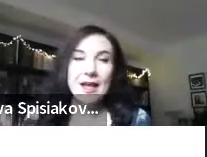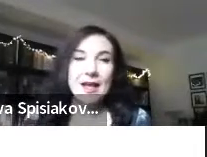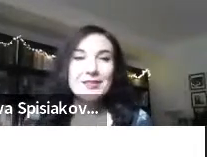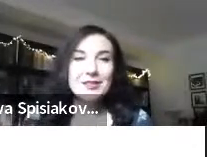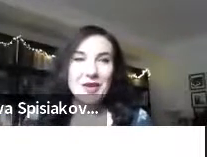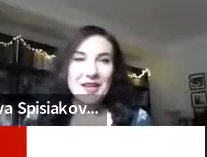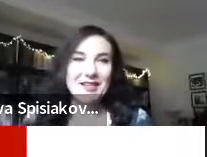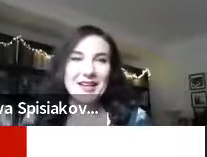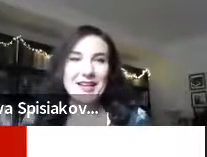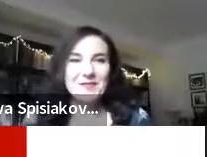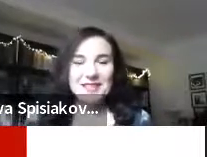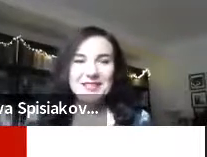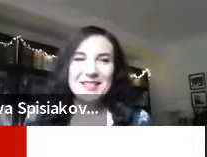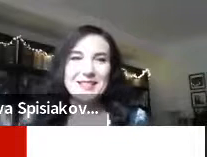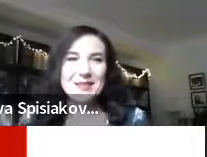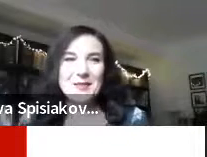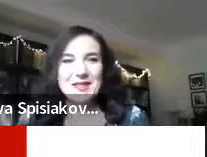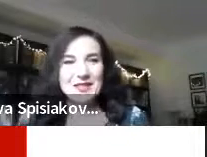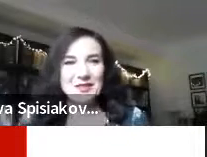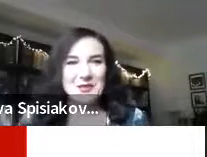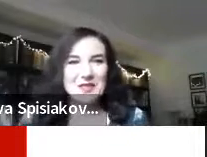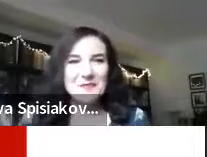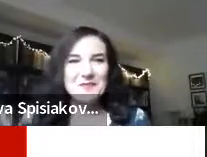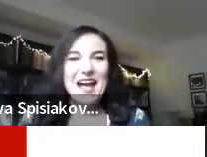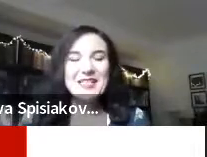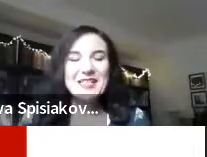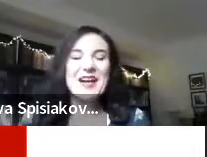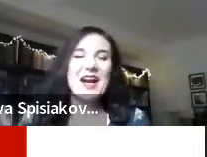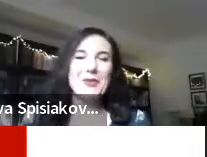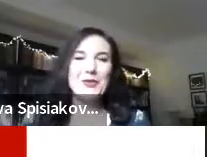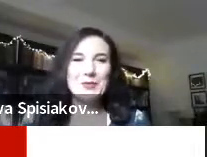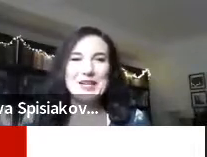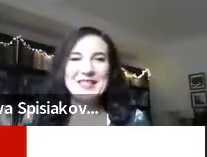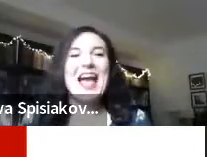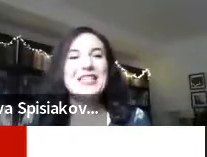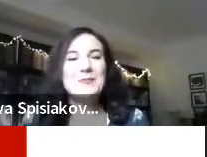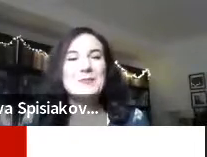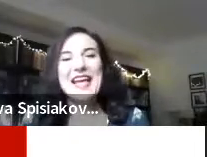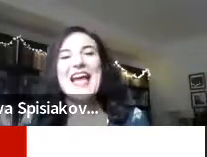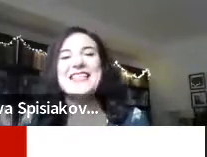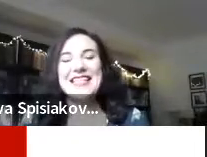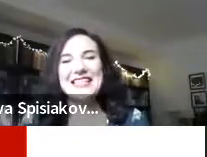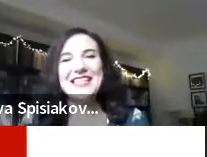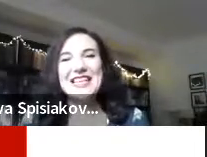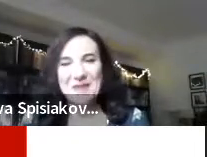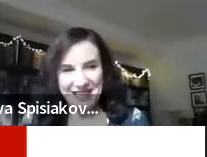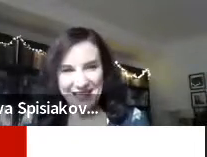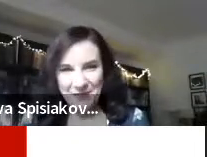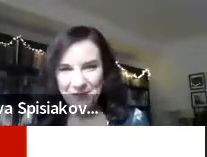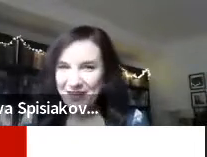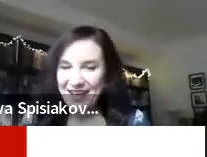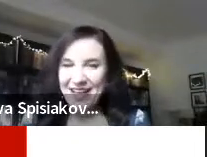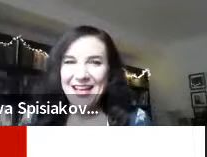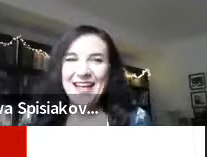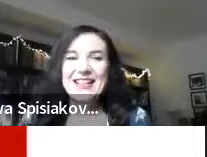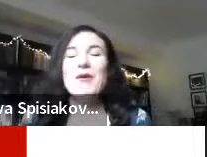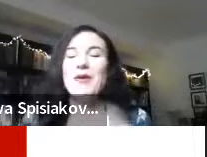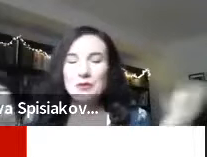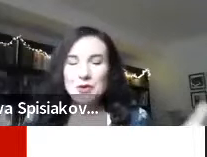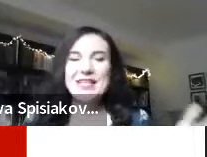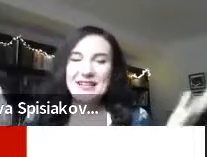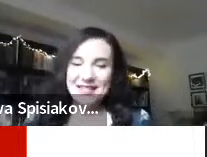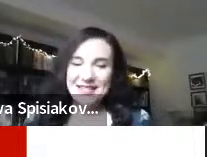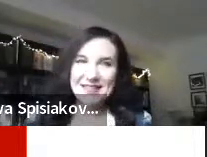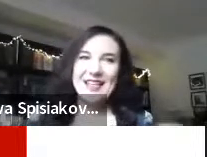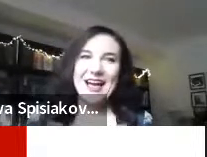science. Unsurprisingly, this is the BBC News. Asthma carbon footprint as big as eating meat.